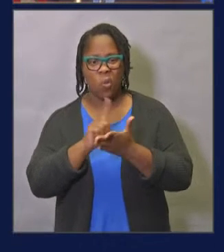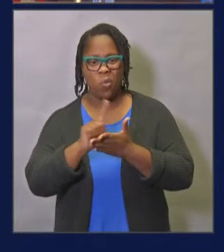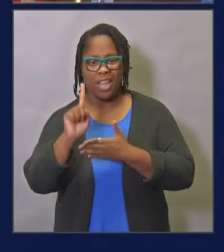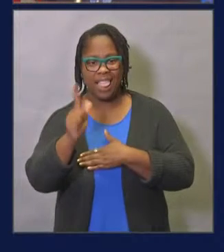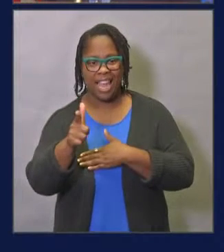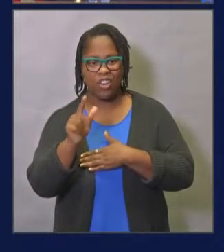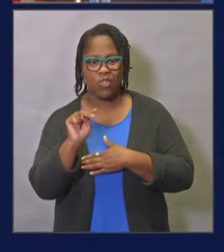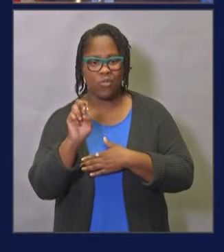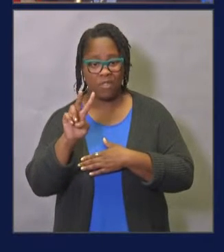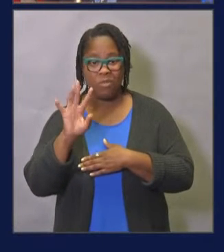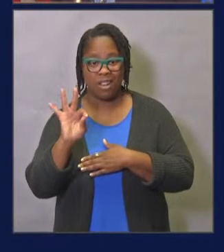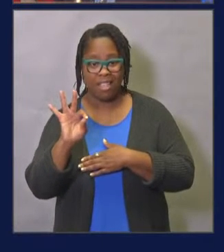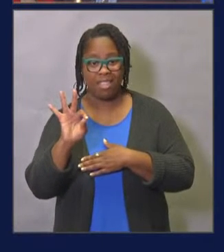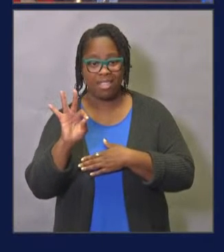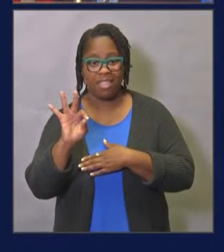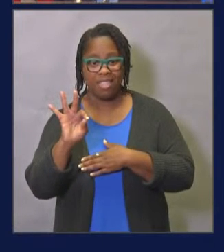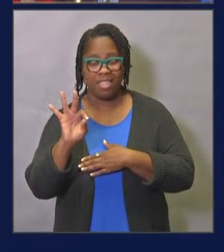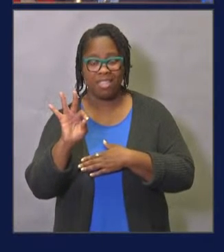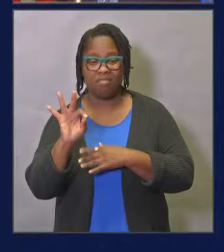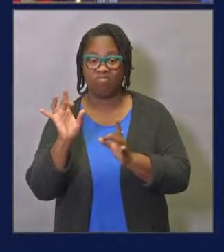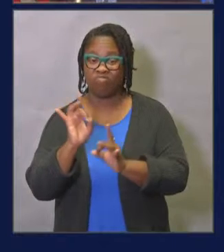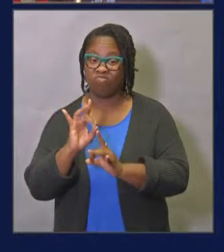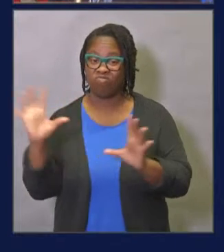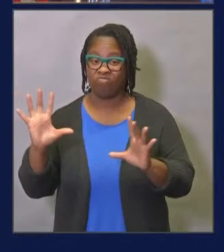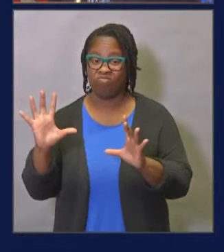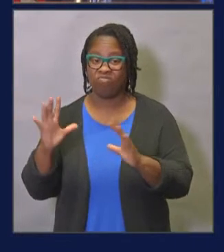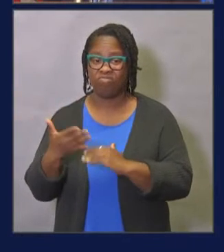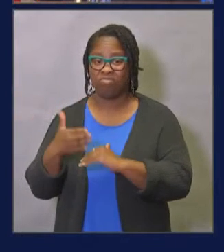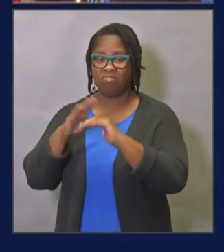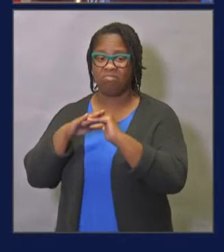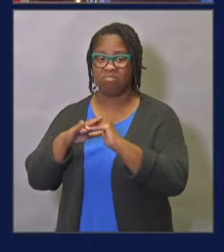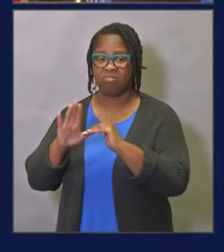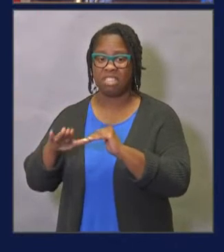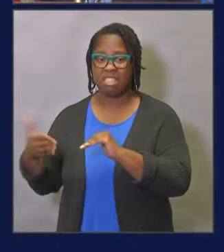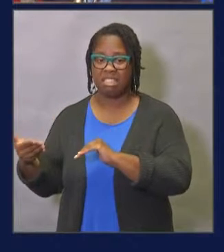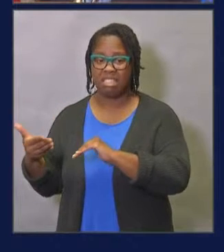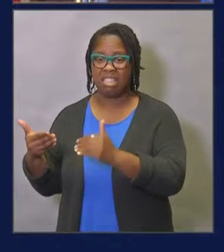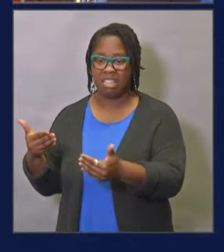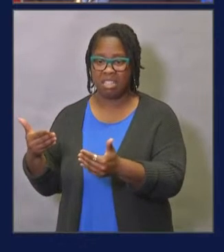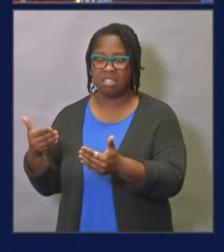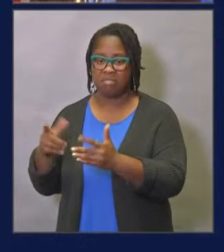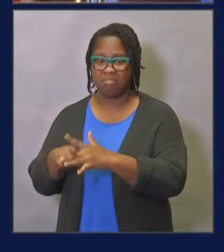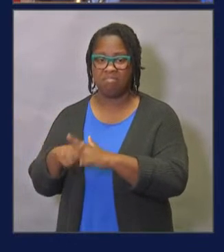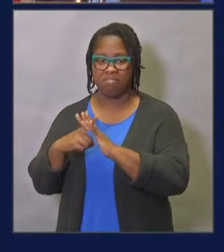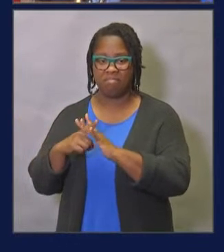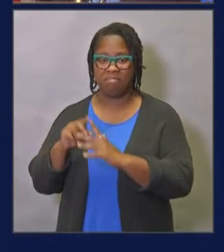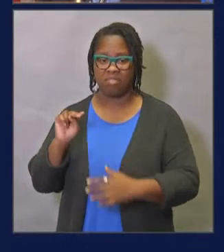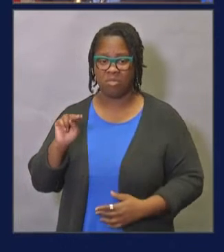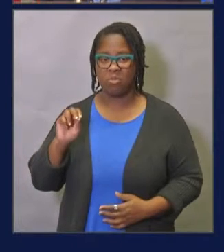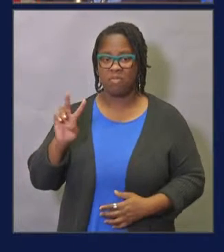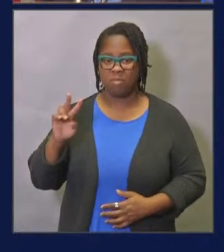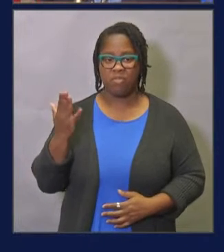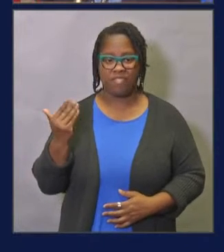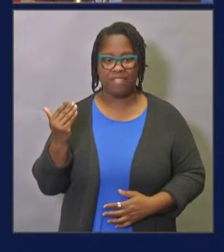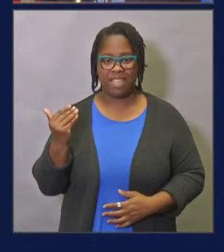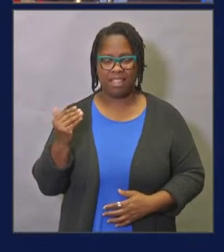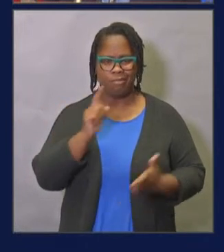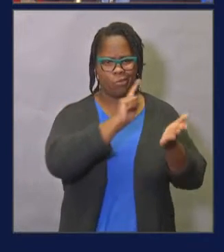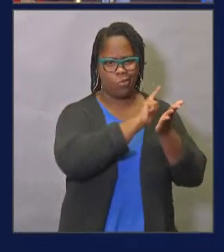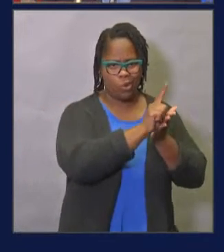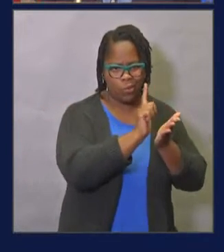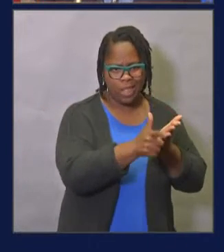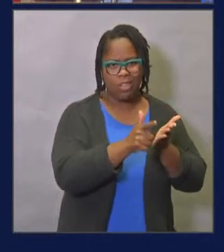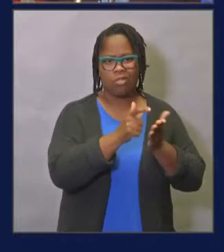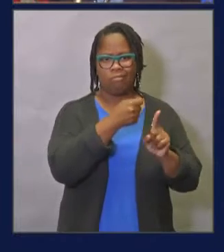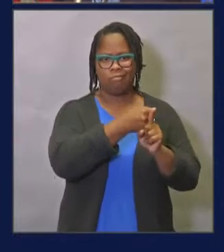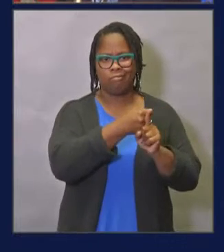then tragically, the start of an increase in deaths beginning around November 15th. Next